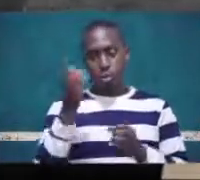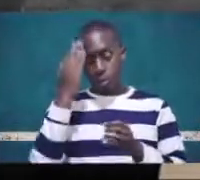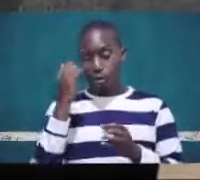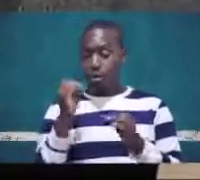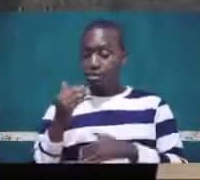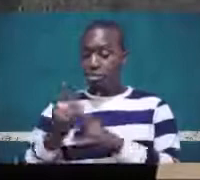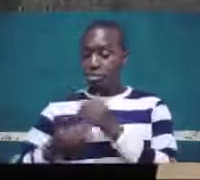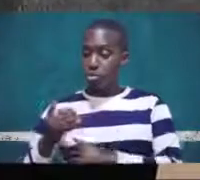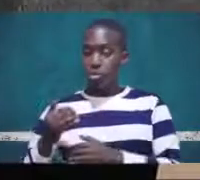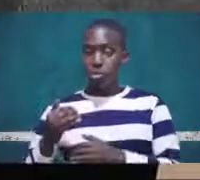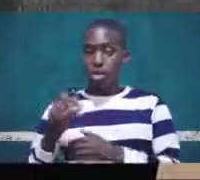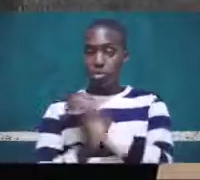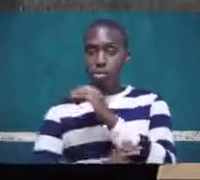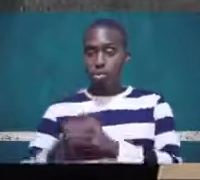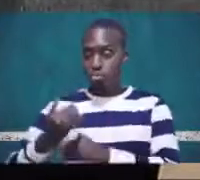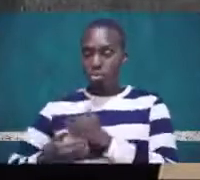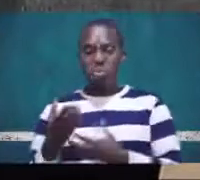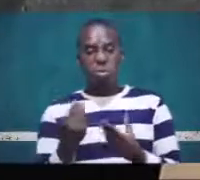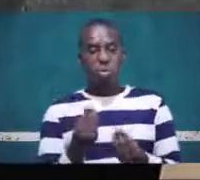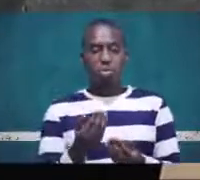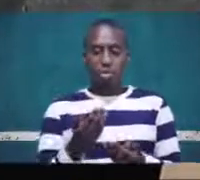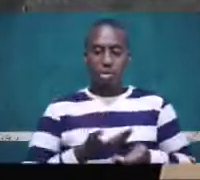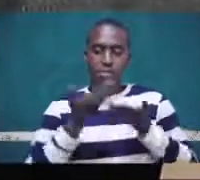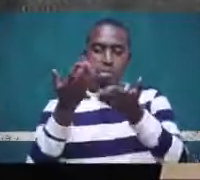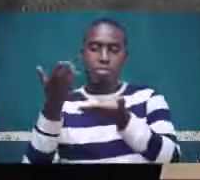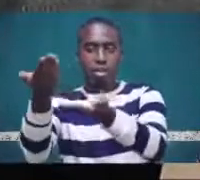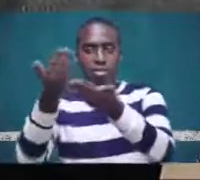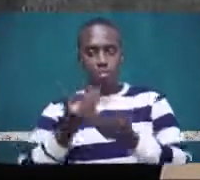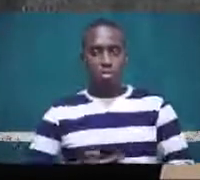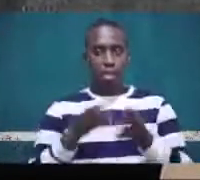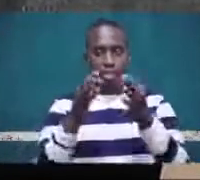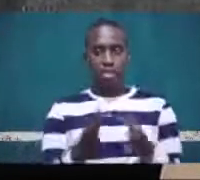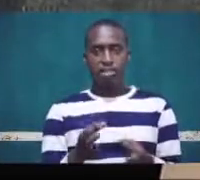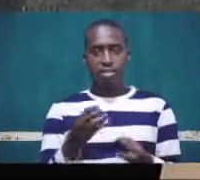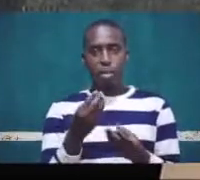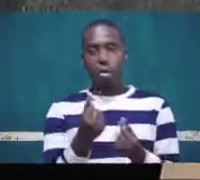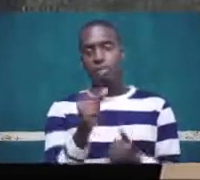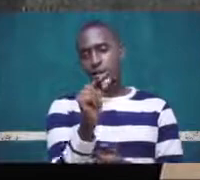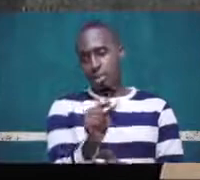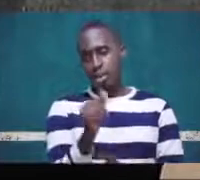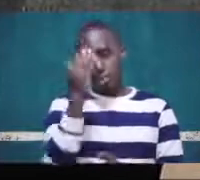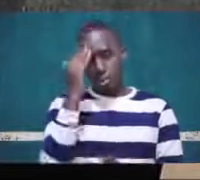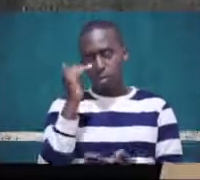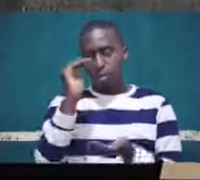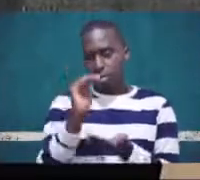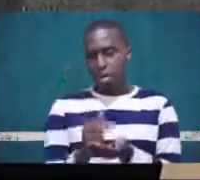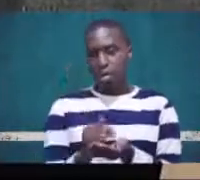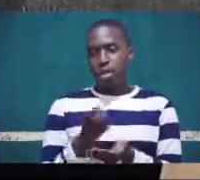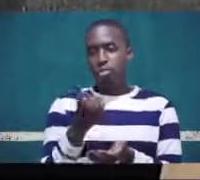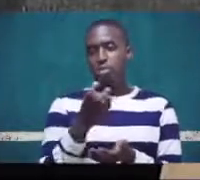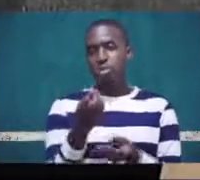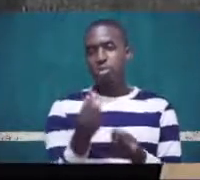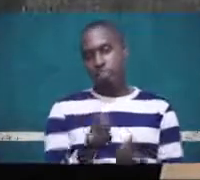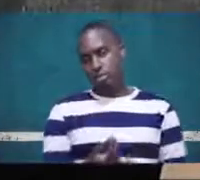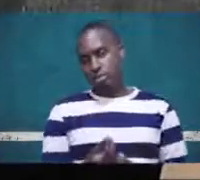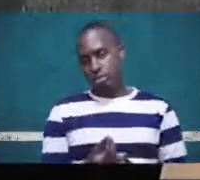easy to export goods and import goods at a cheaper cost because it reduces the transport